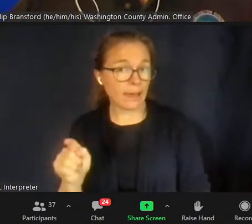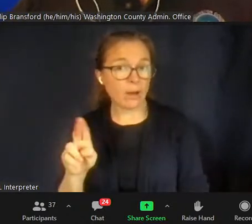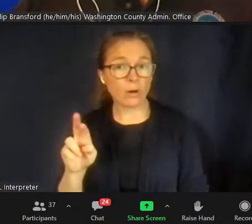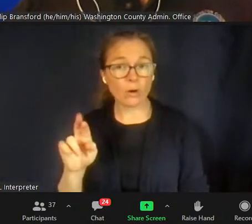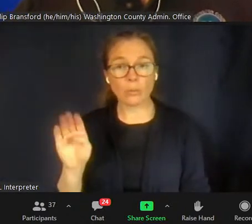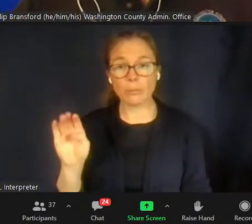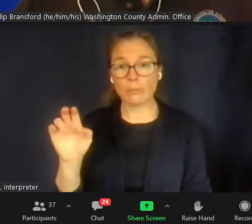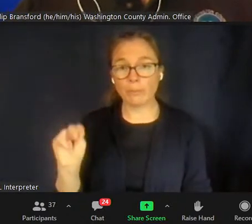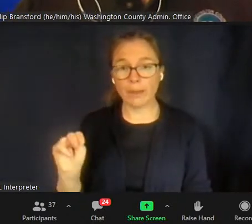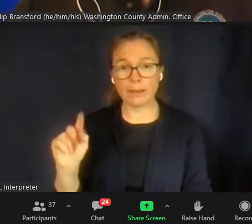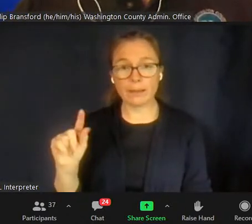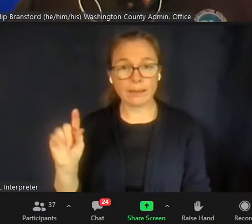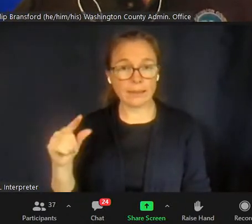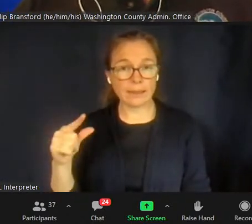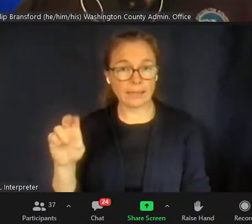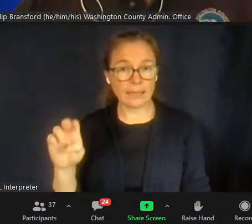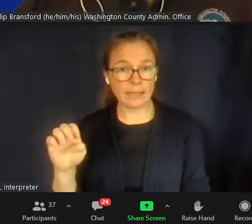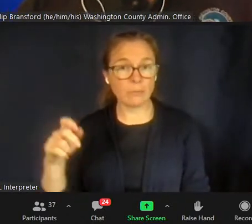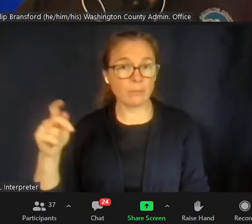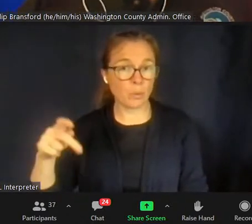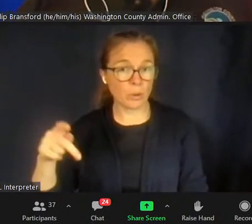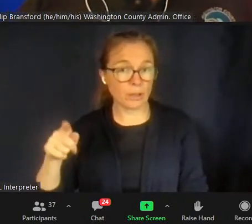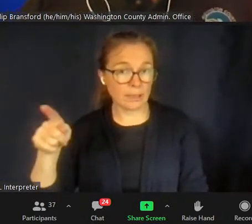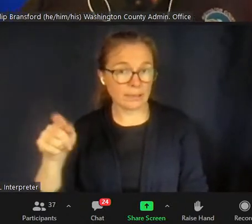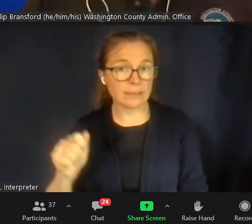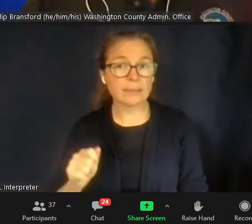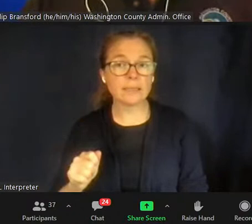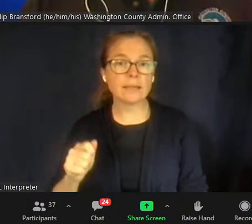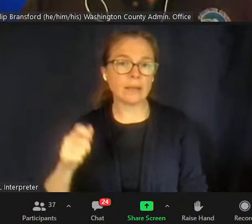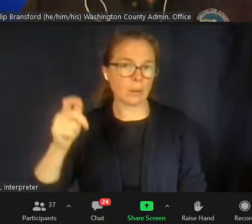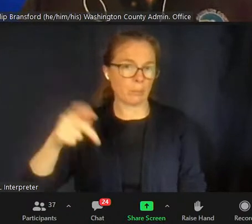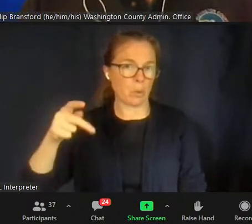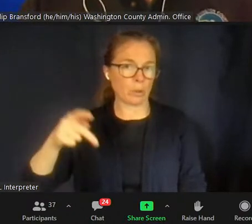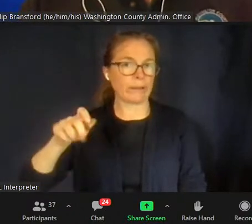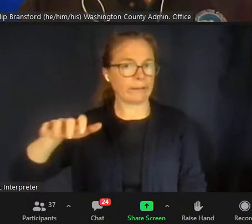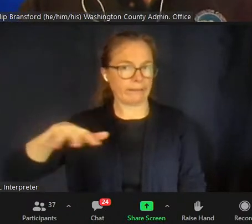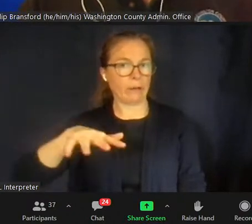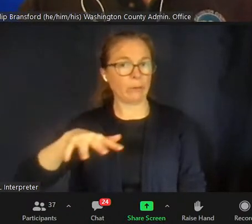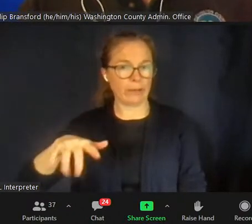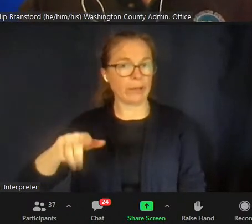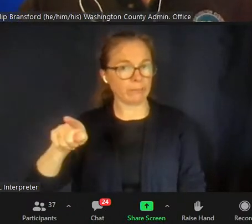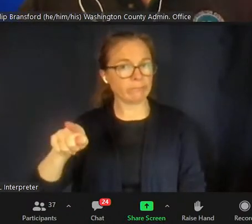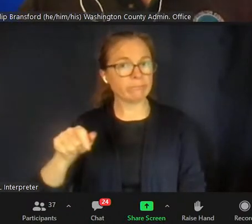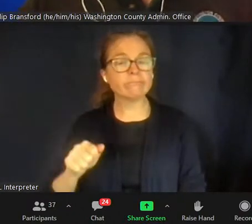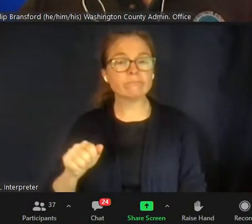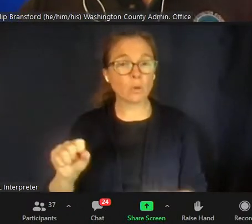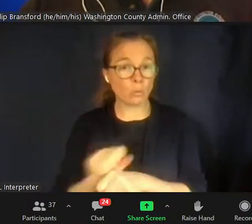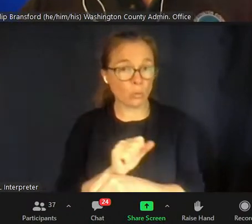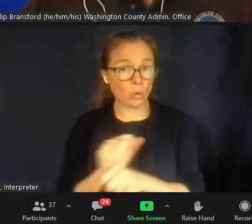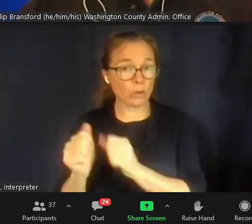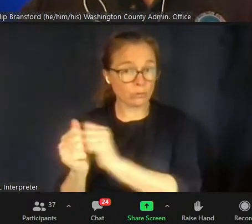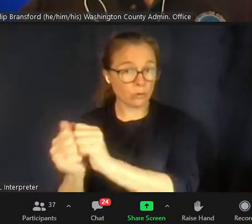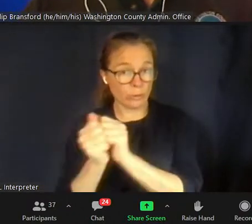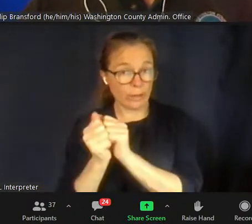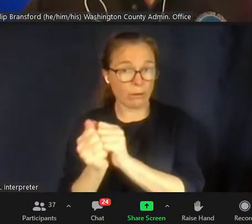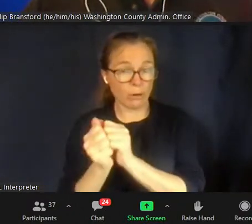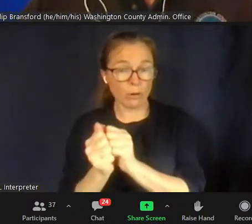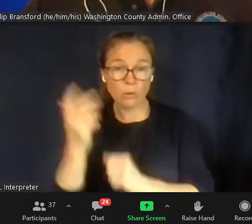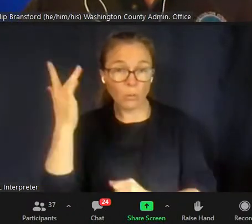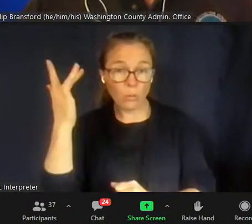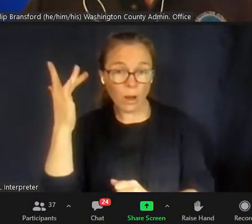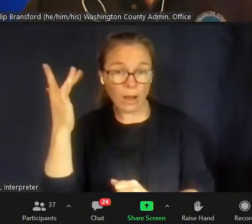Portland to, which is Portland region, to make sure that as